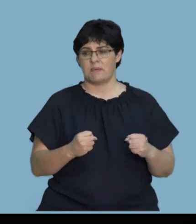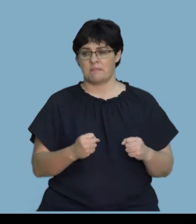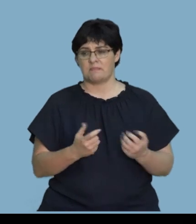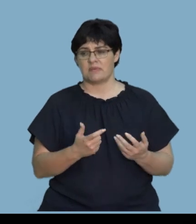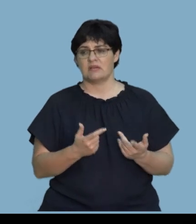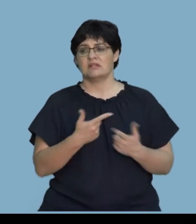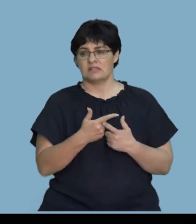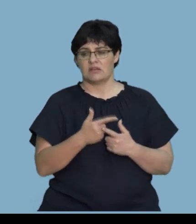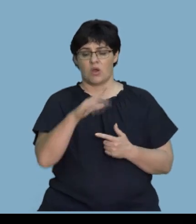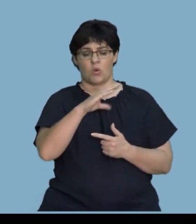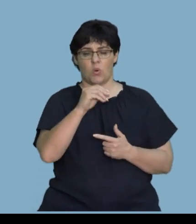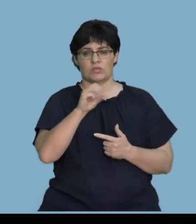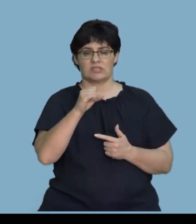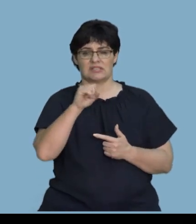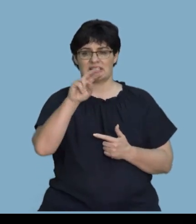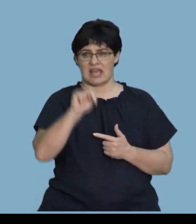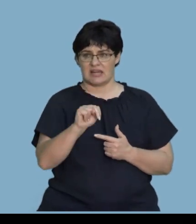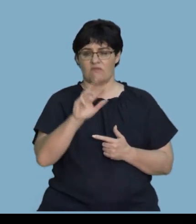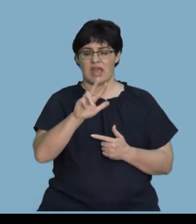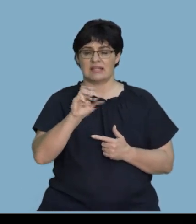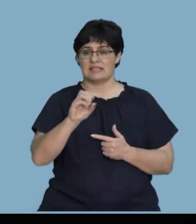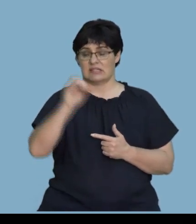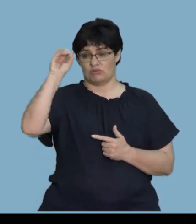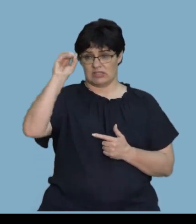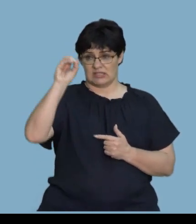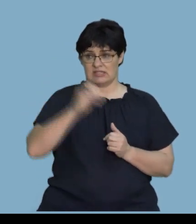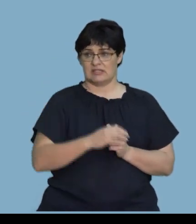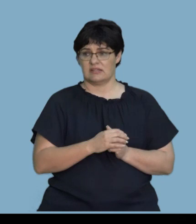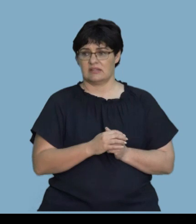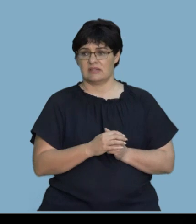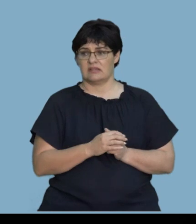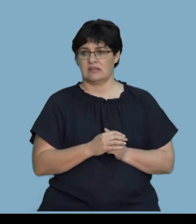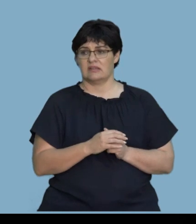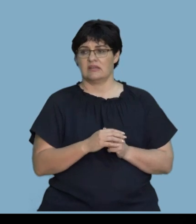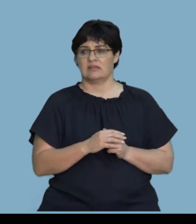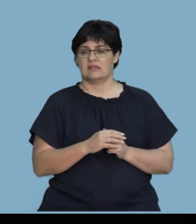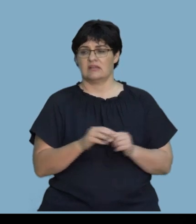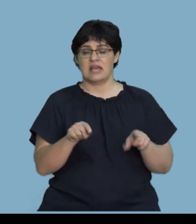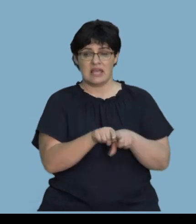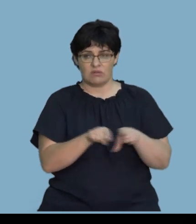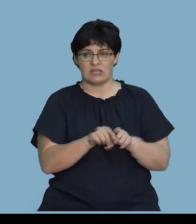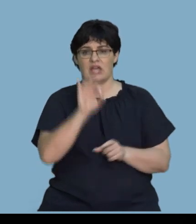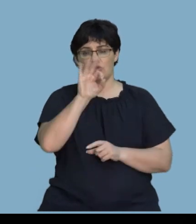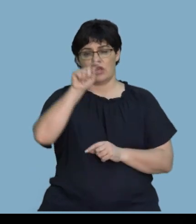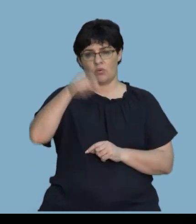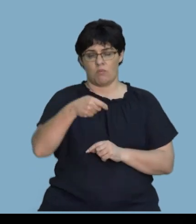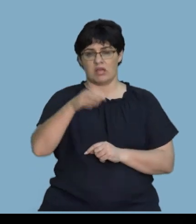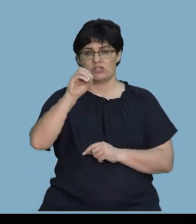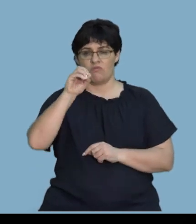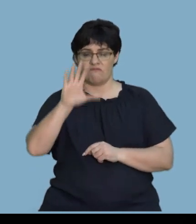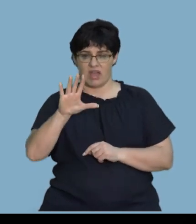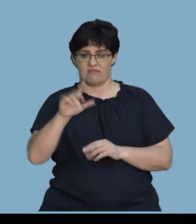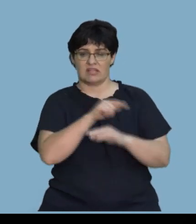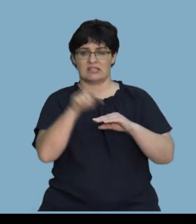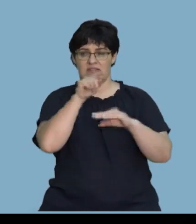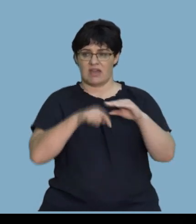cosine of 80 degrees, okay? Cosine of 80 degrees is equals to 3,05 divided by t. It